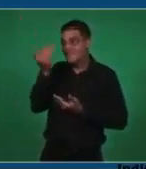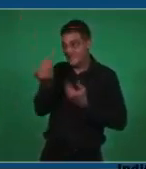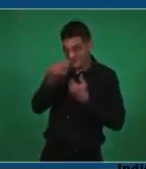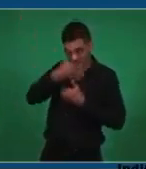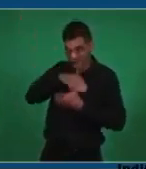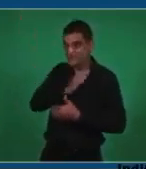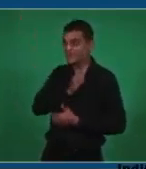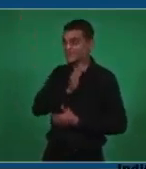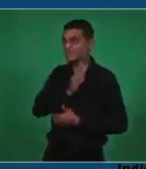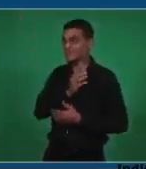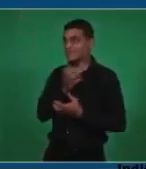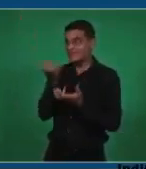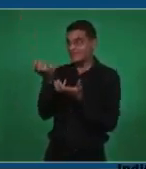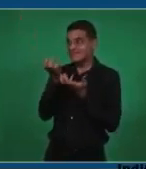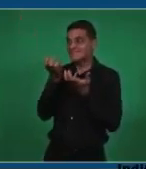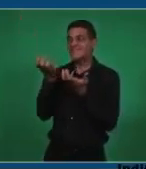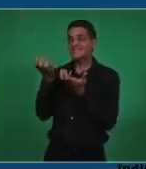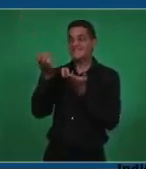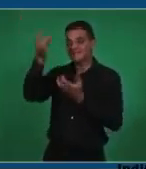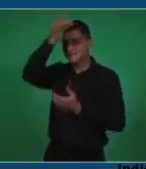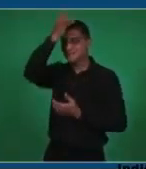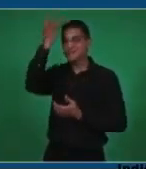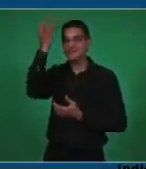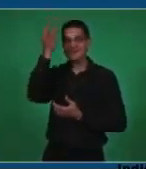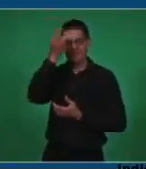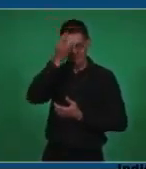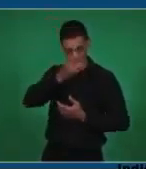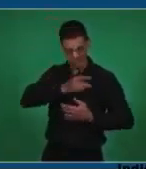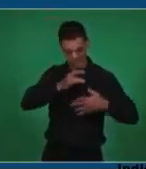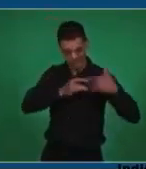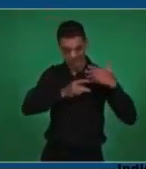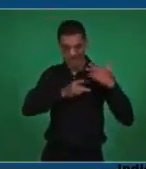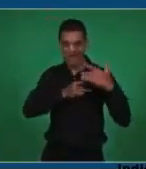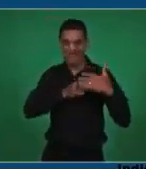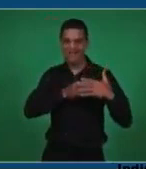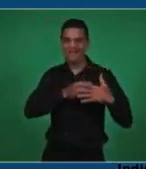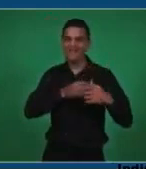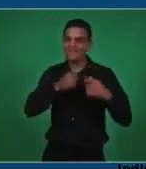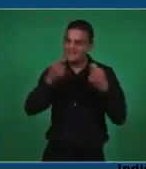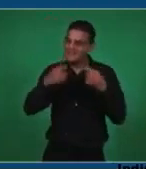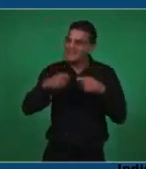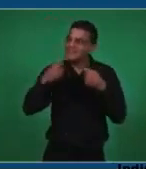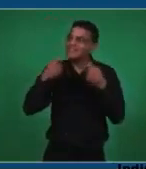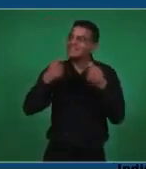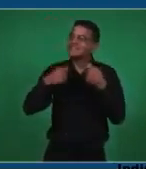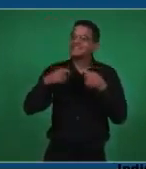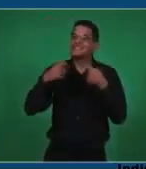Come and light up this flame in my chest